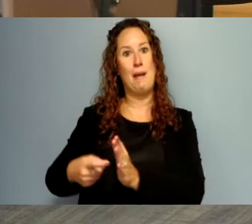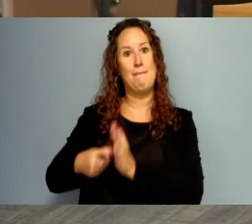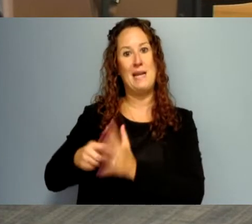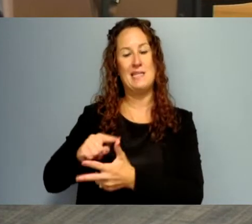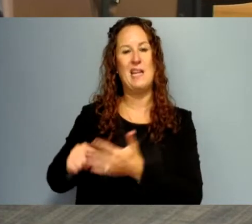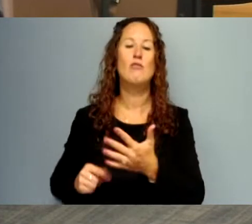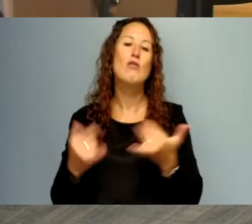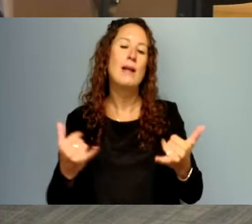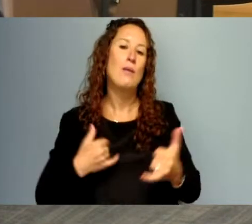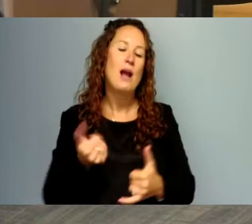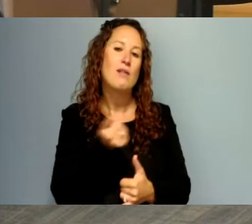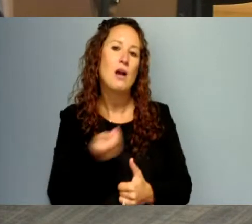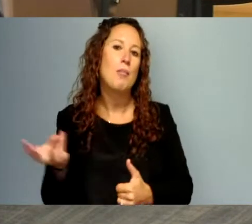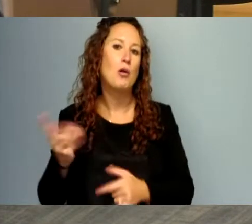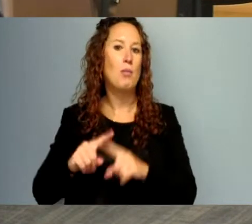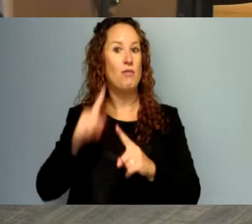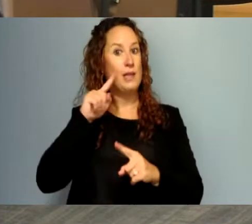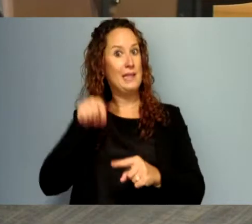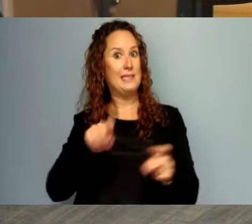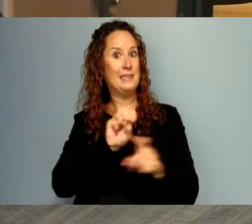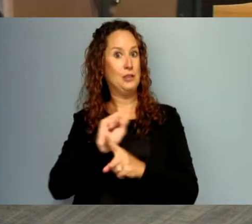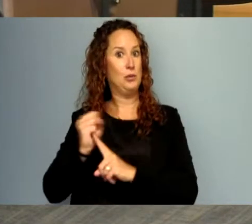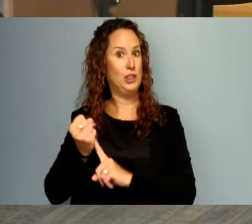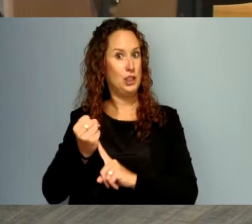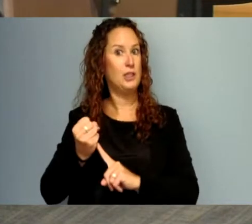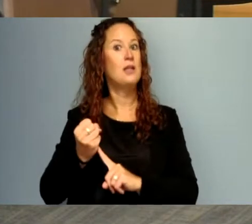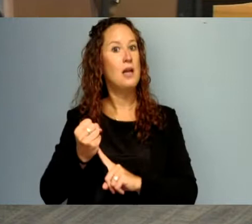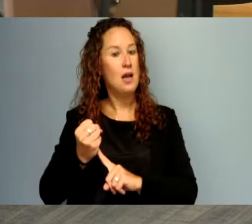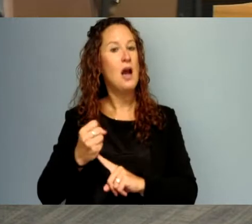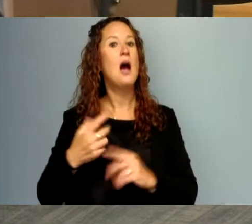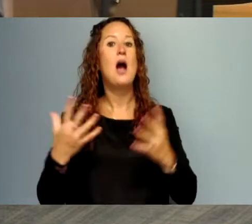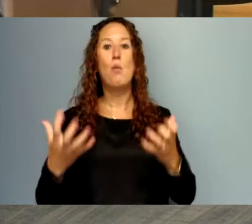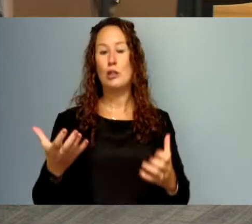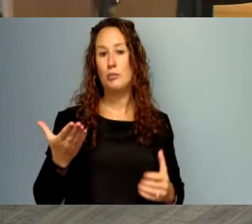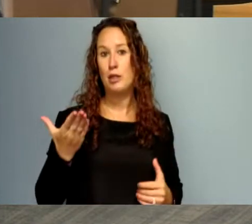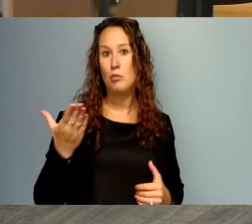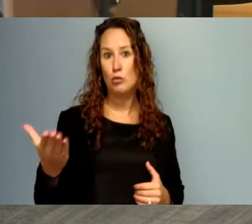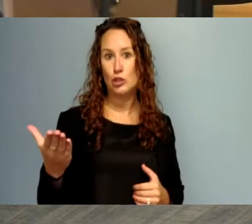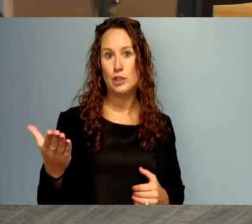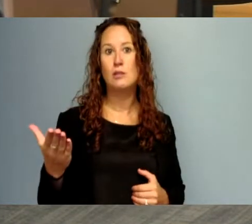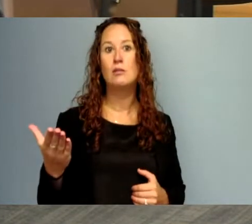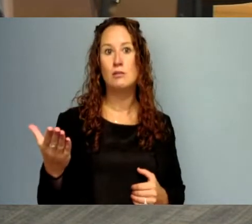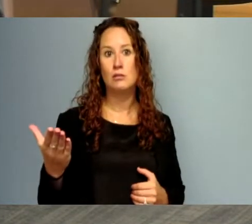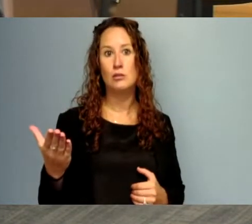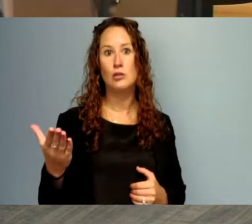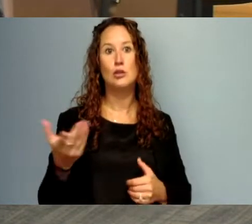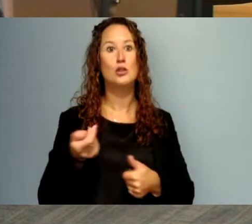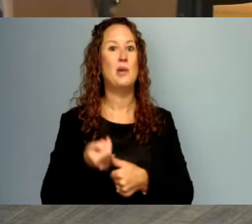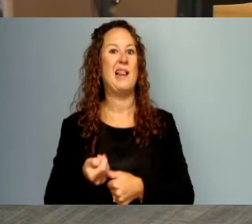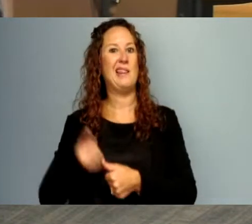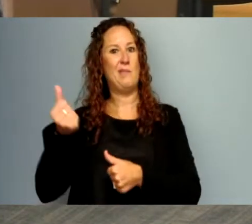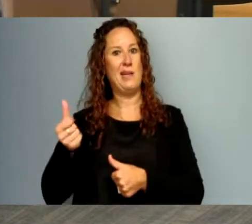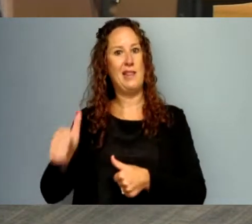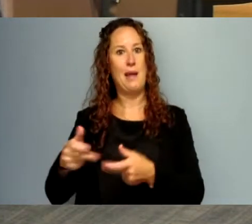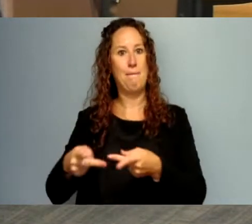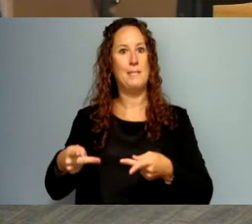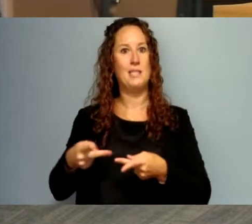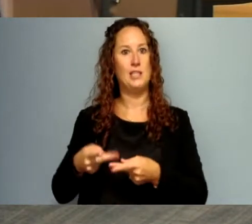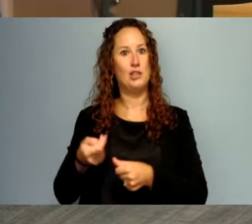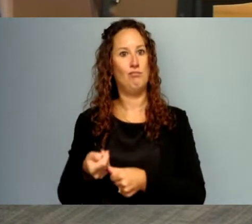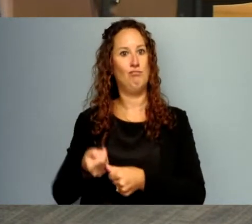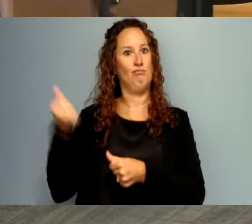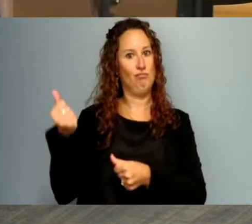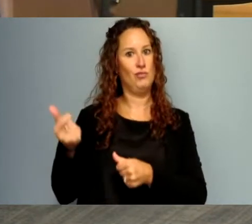but in this instance, I'm going to make a motion to eliminate this position from the manning